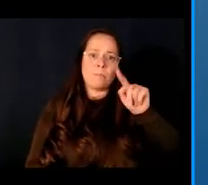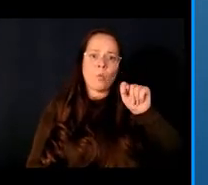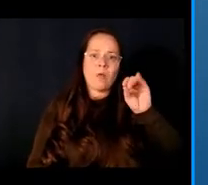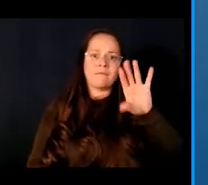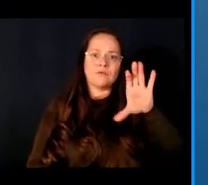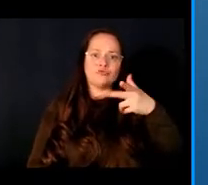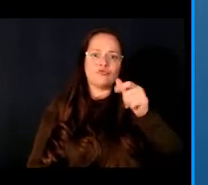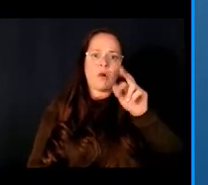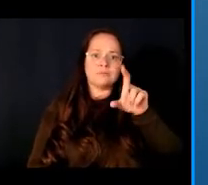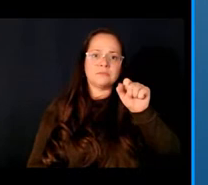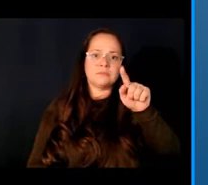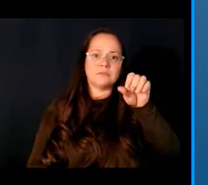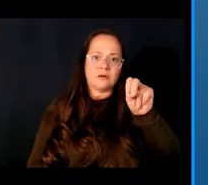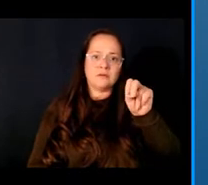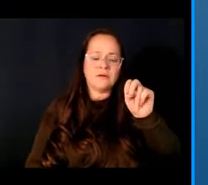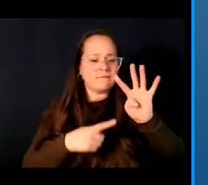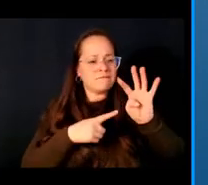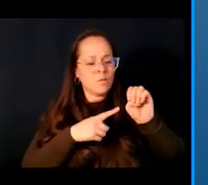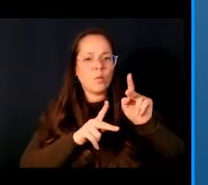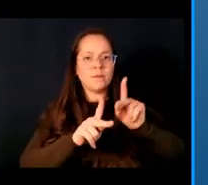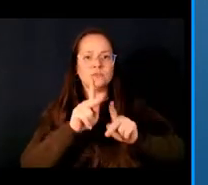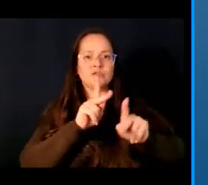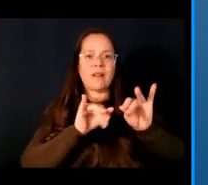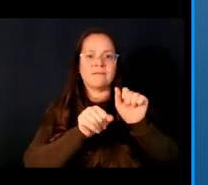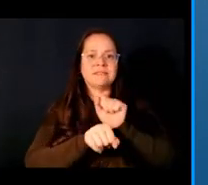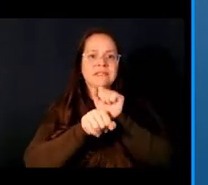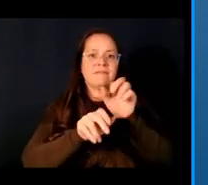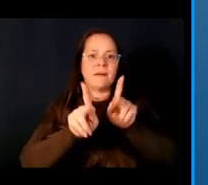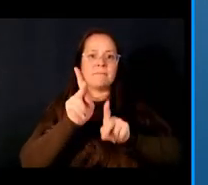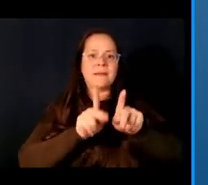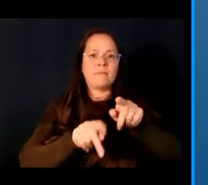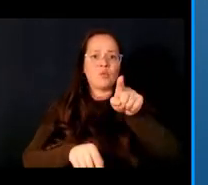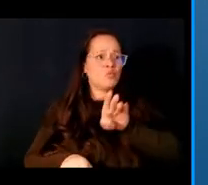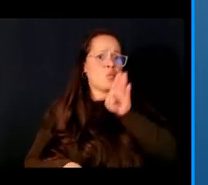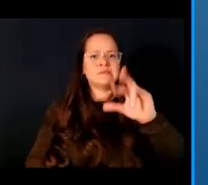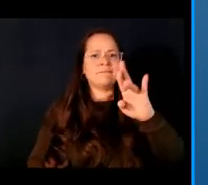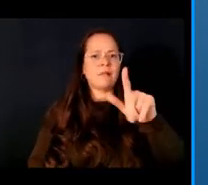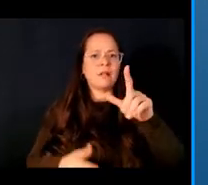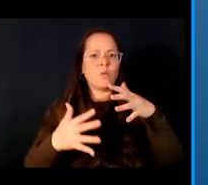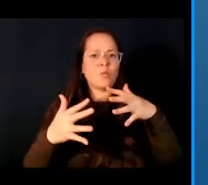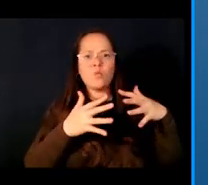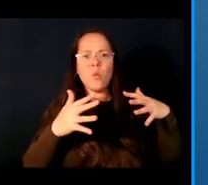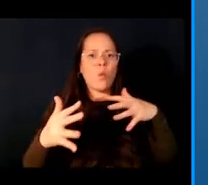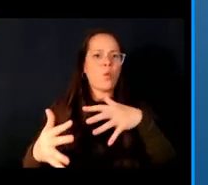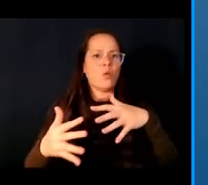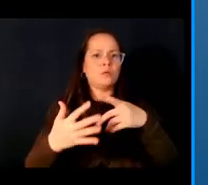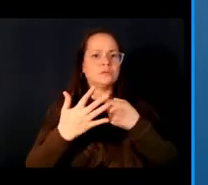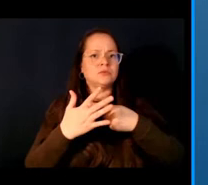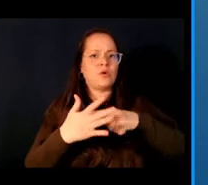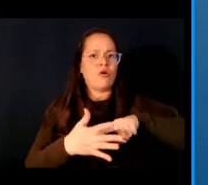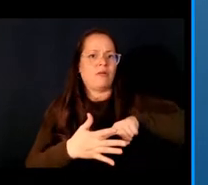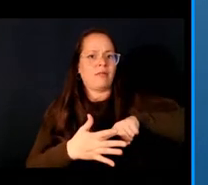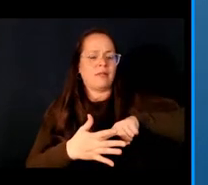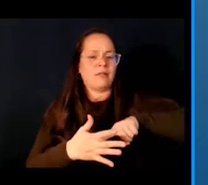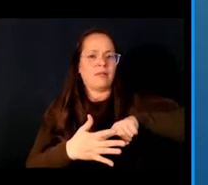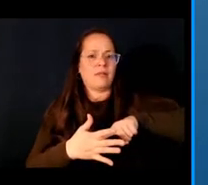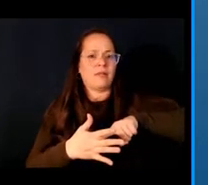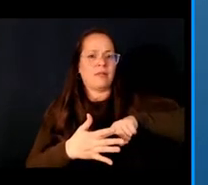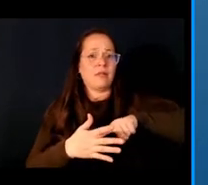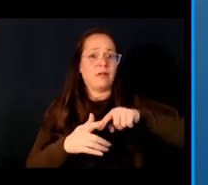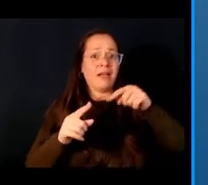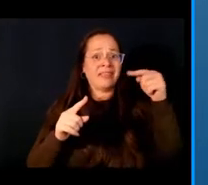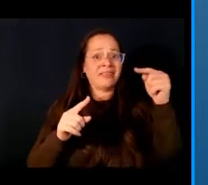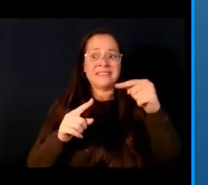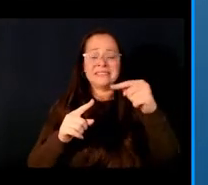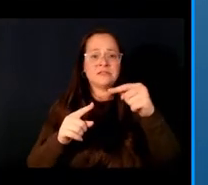40 percent of enslaved people you can go anywhere in this in this country you talk to black folks and I get this is a place